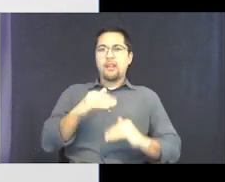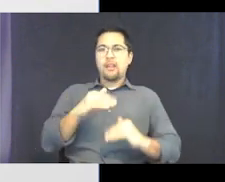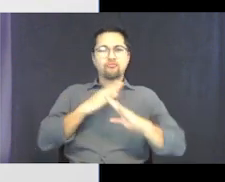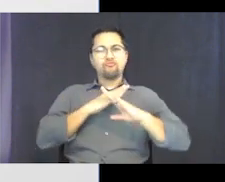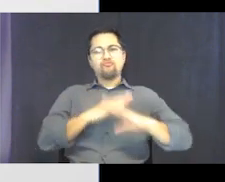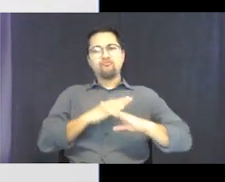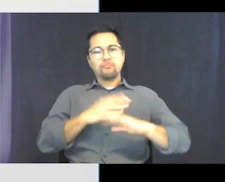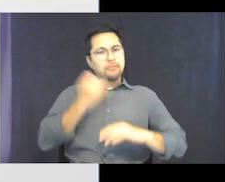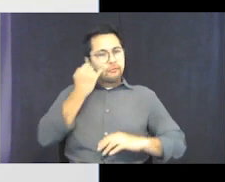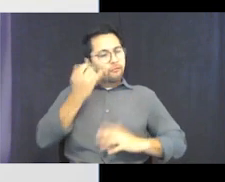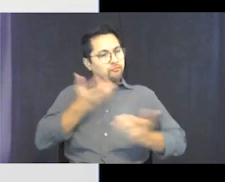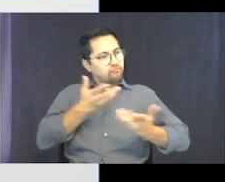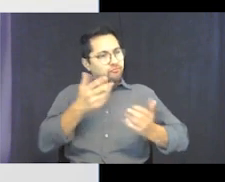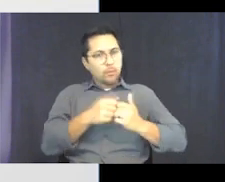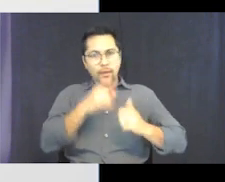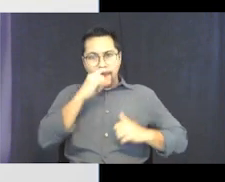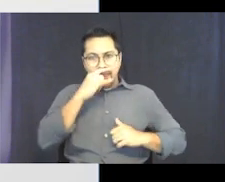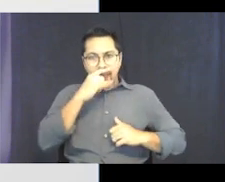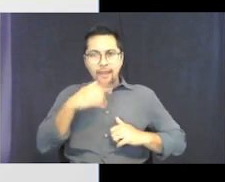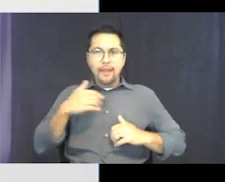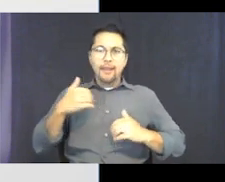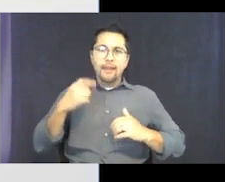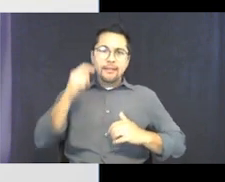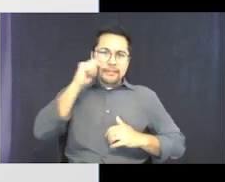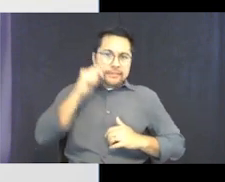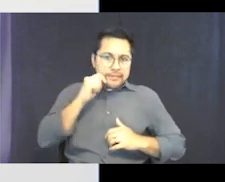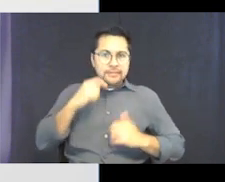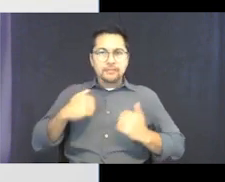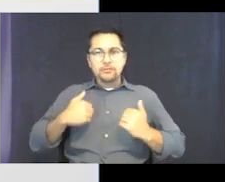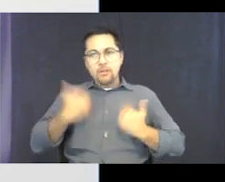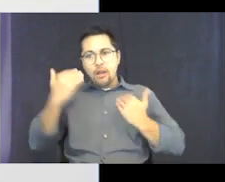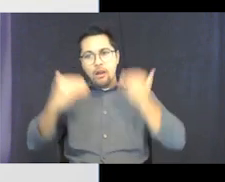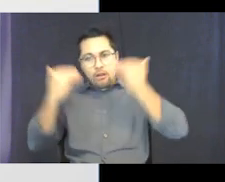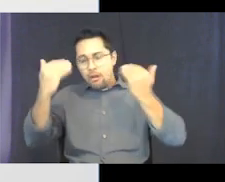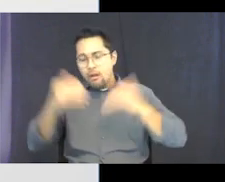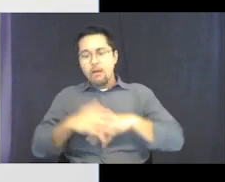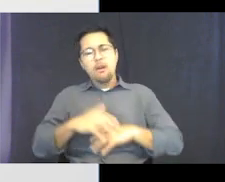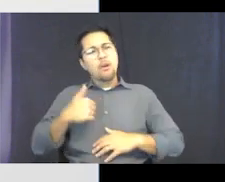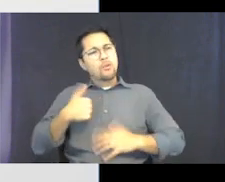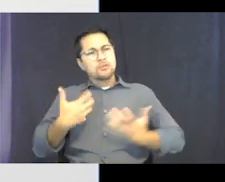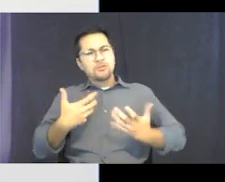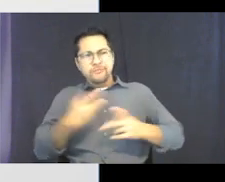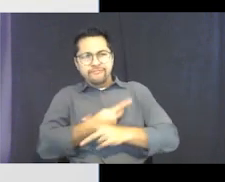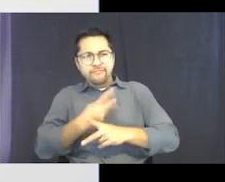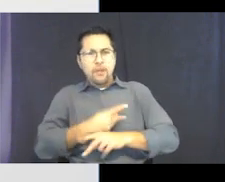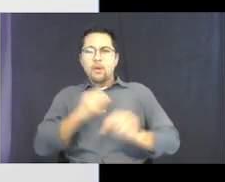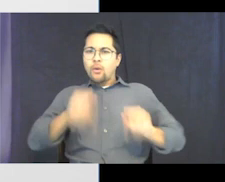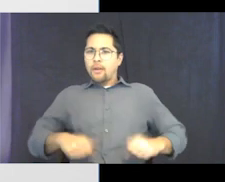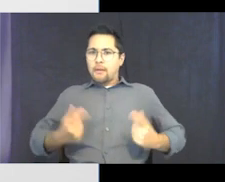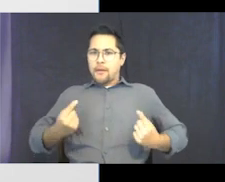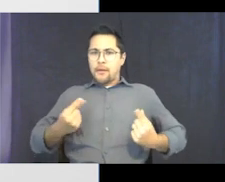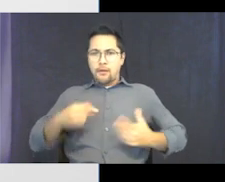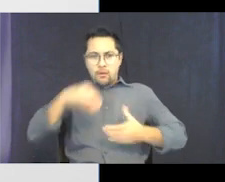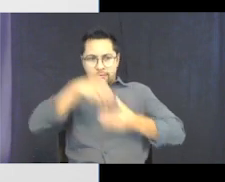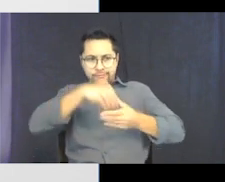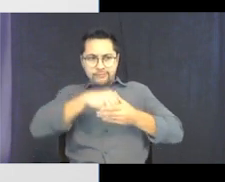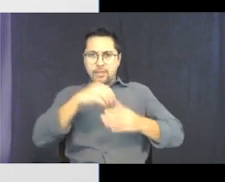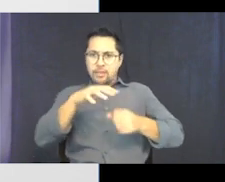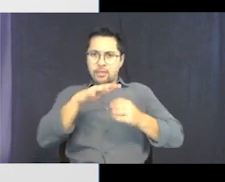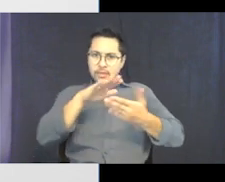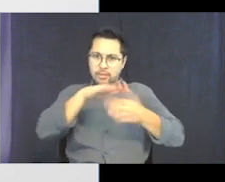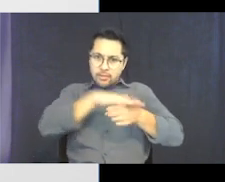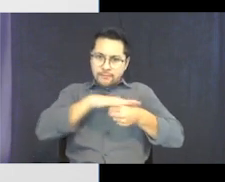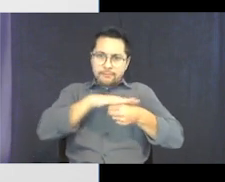when we're working with kiddos, adolescents, young adults, or even adults. We want to see what we can do within our community settings, within the